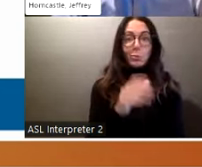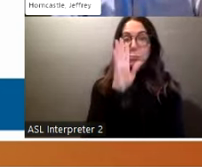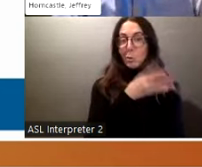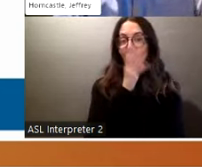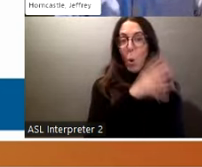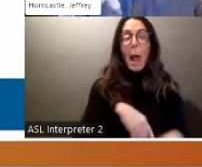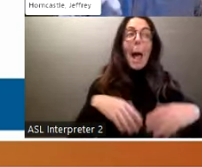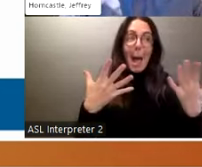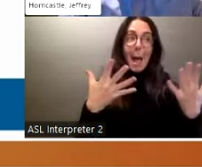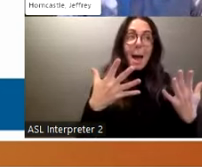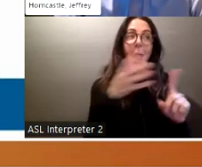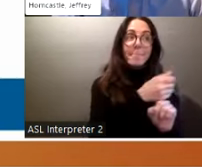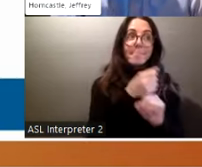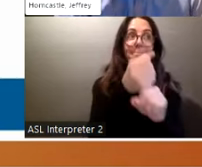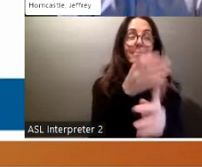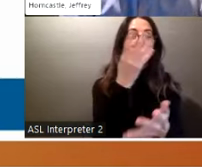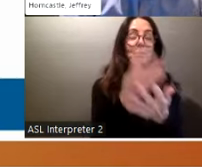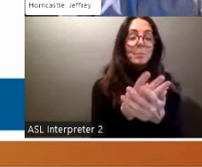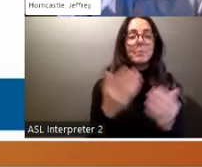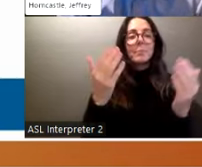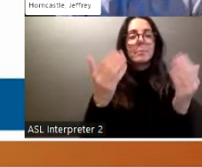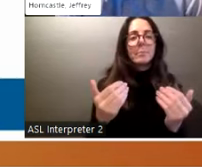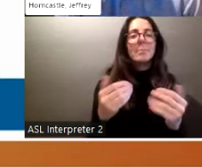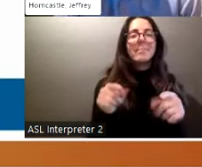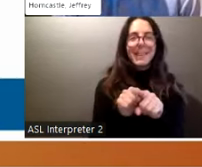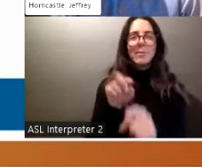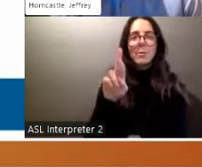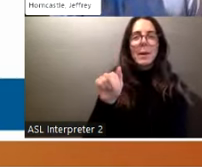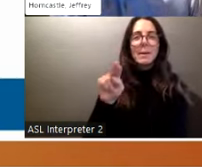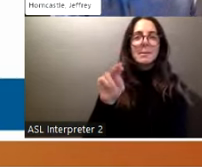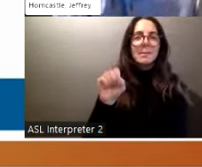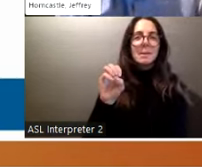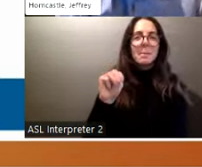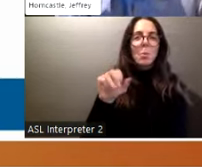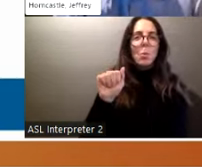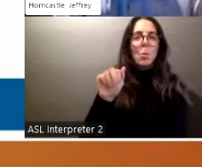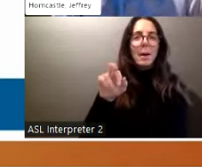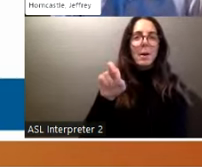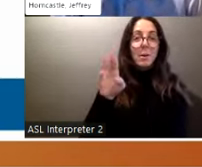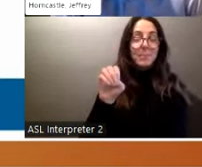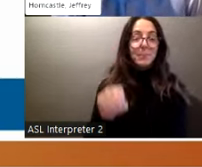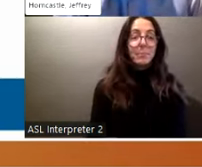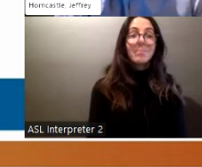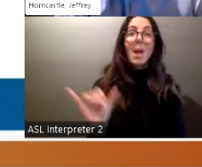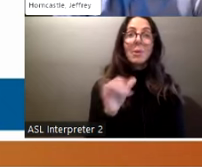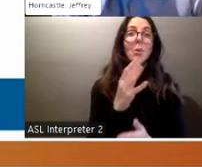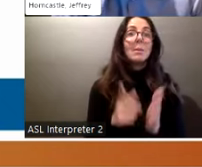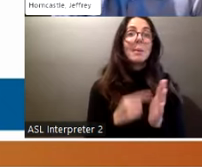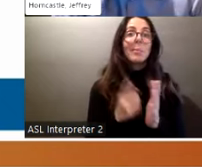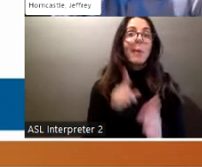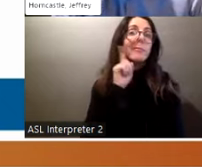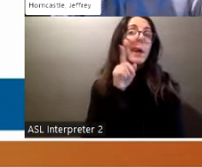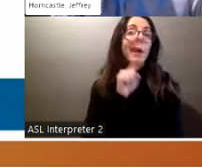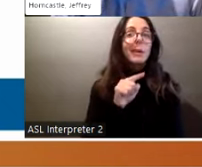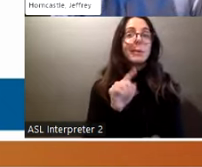that you could be arrested. Of course, ransomware falls under this. And there are also fake threatening emails claiming to be from the RCMP, claiming that you have